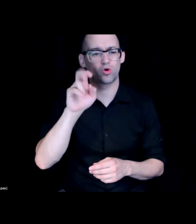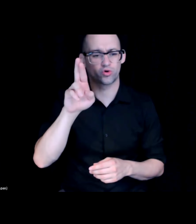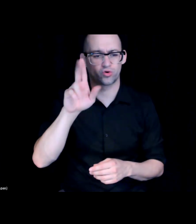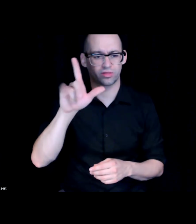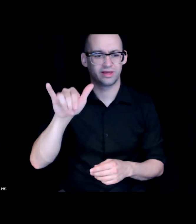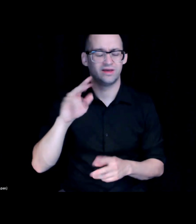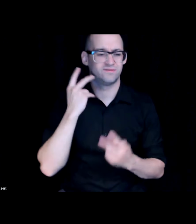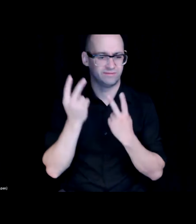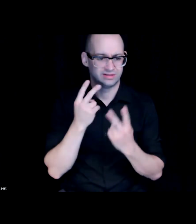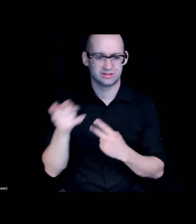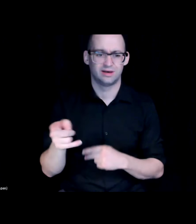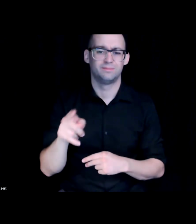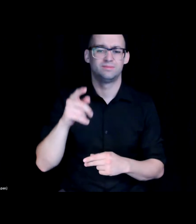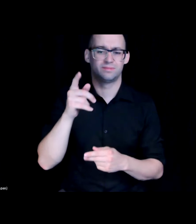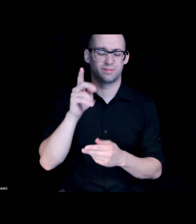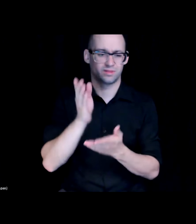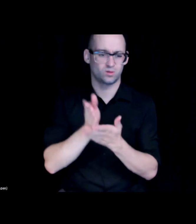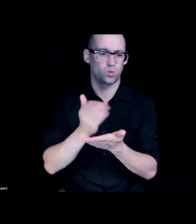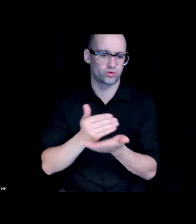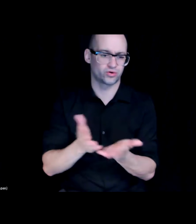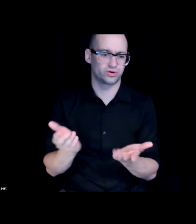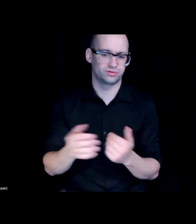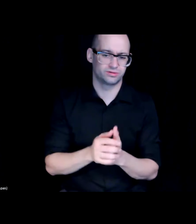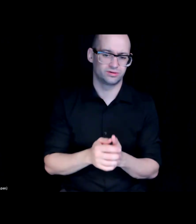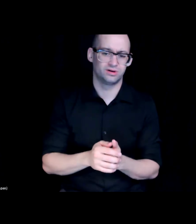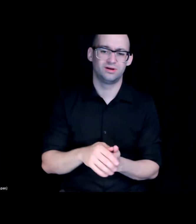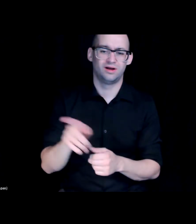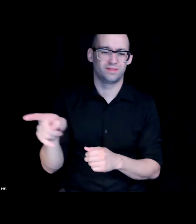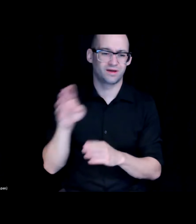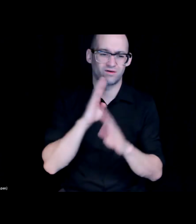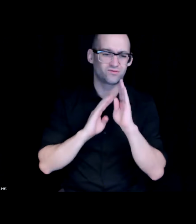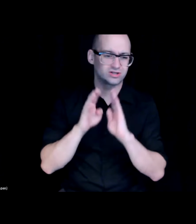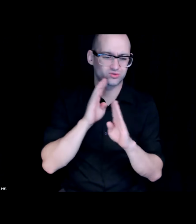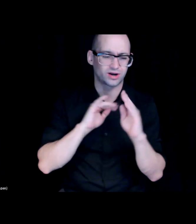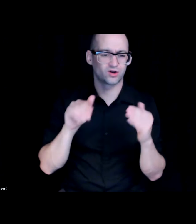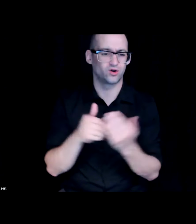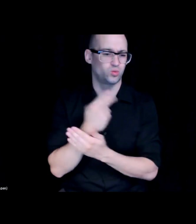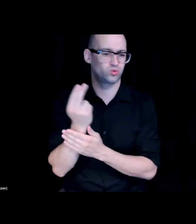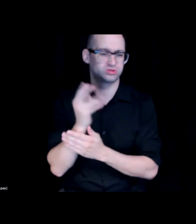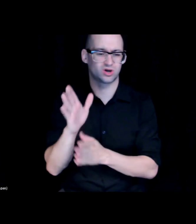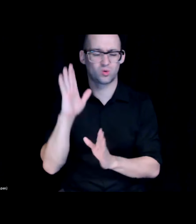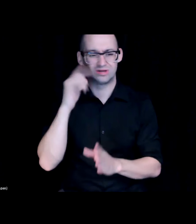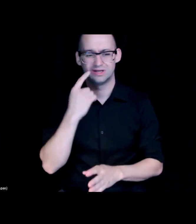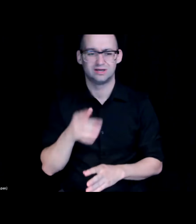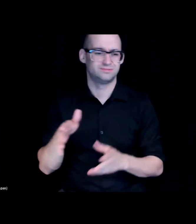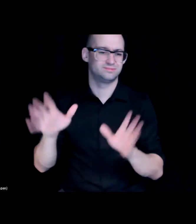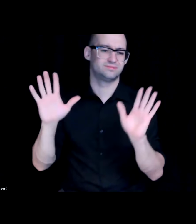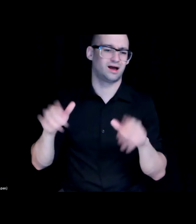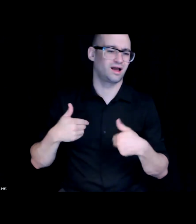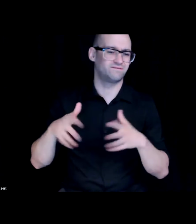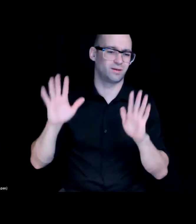them on their way. Because once someone gets frustrated that's a new user, they're liable just to say, no, no thanks. But it's been an